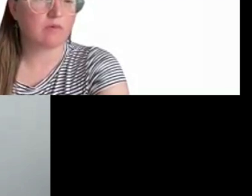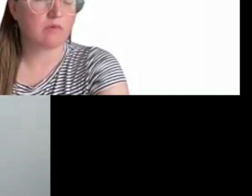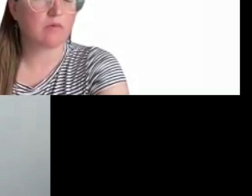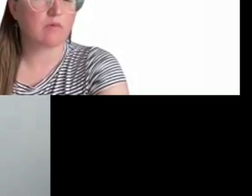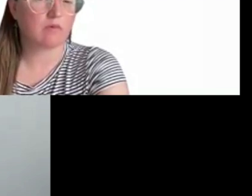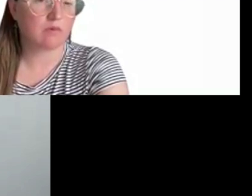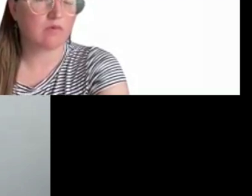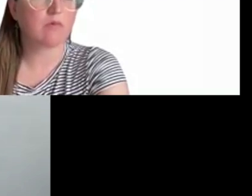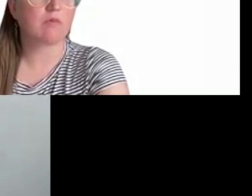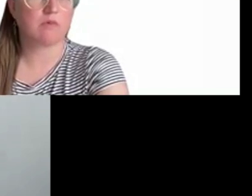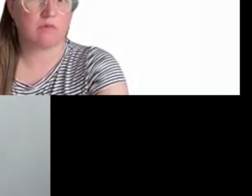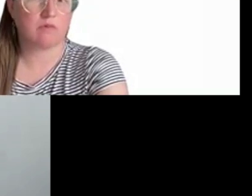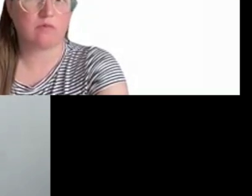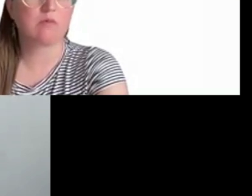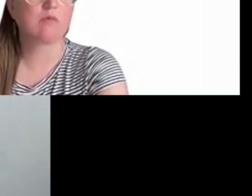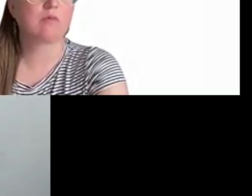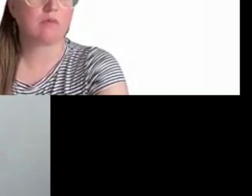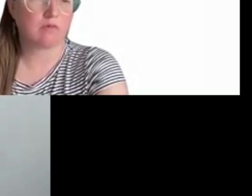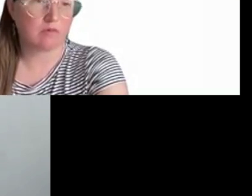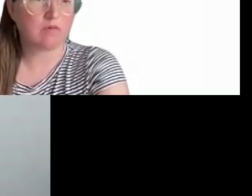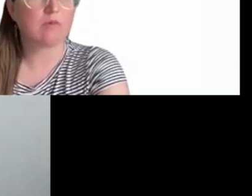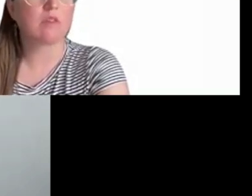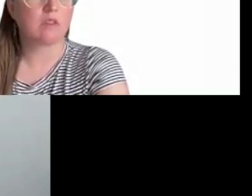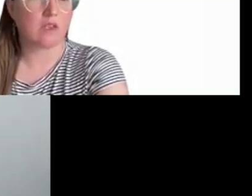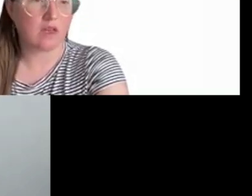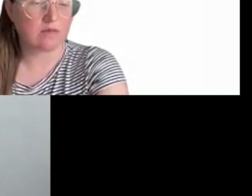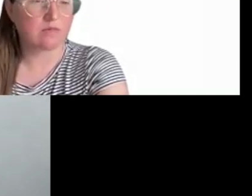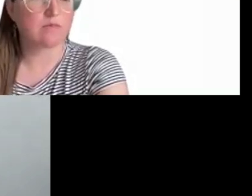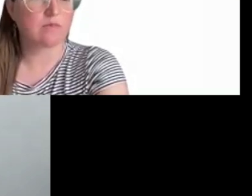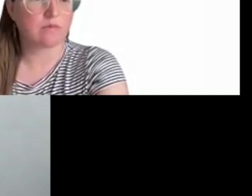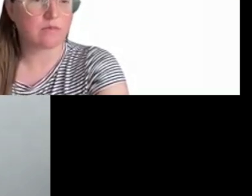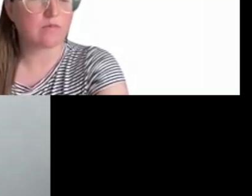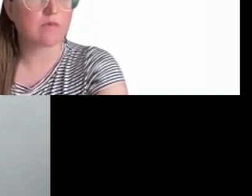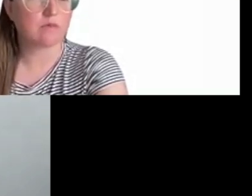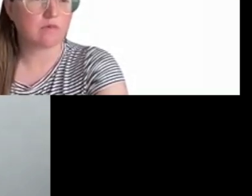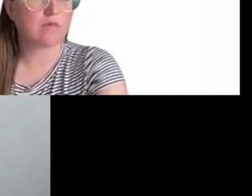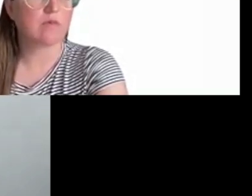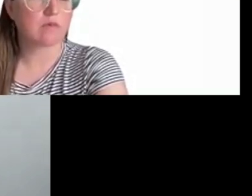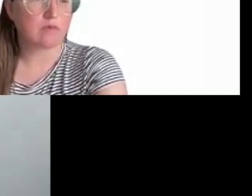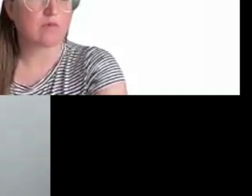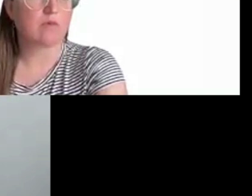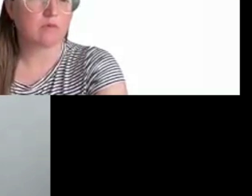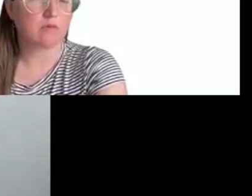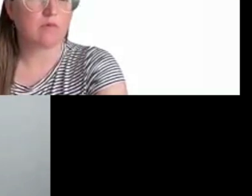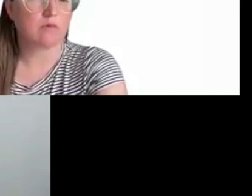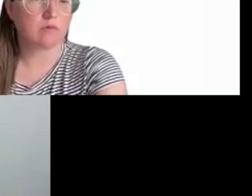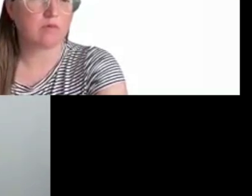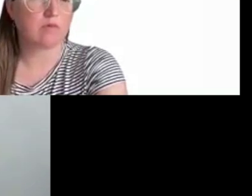think about the whole individual? How do we think about the whole family? How do we be holistic around